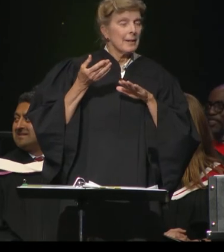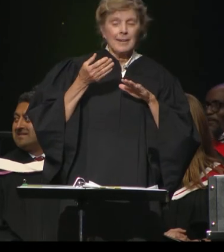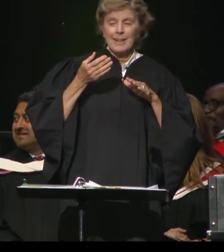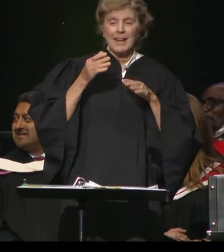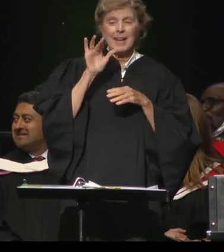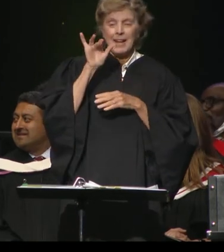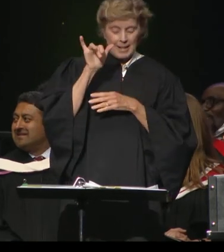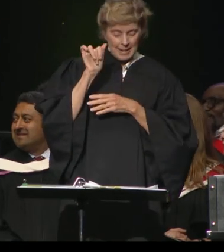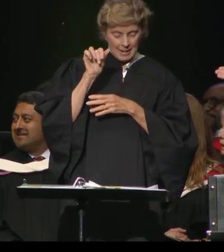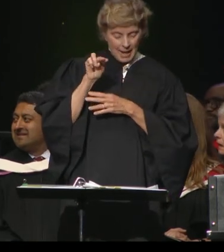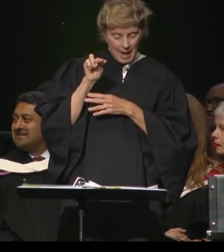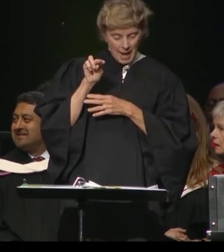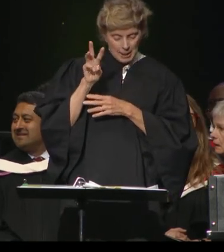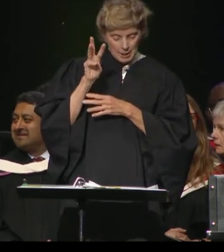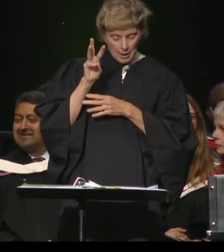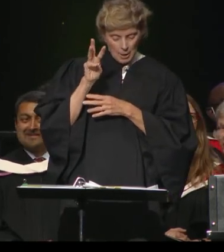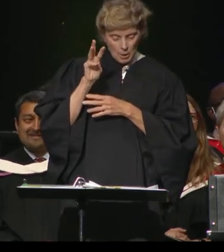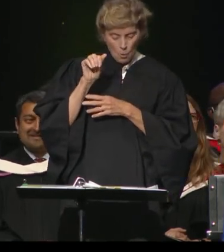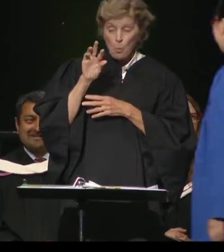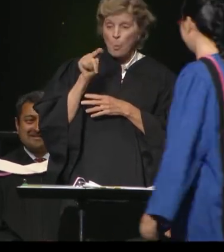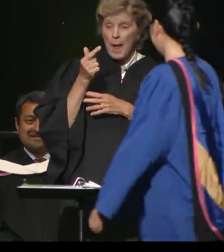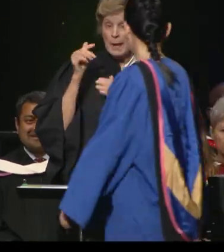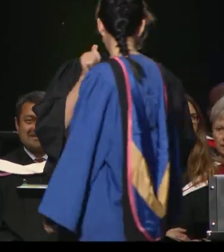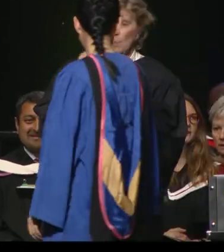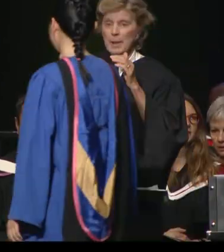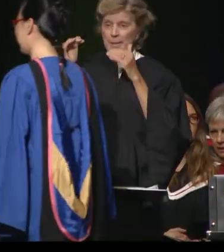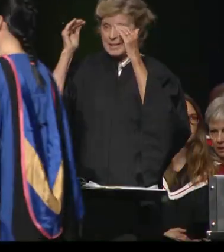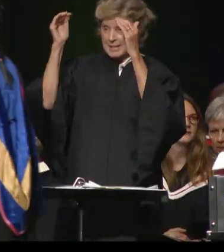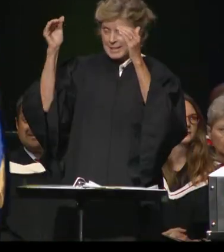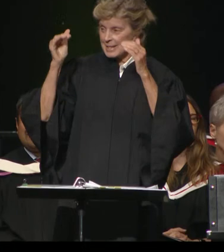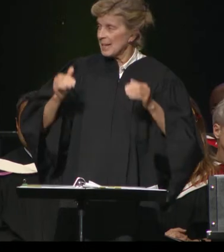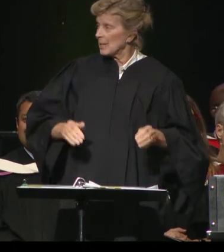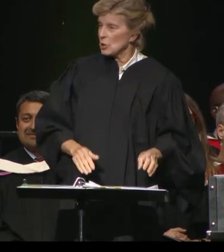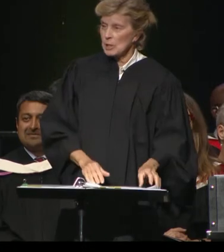Yan Wang, with distinction.